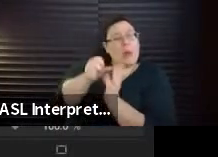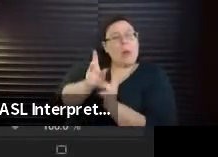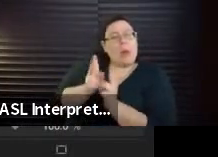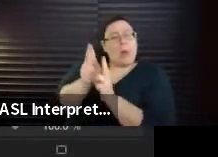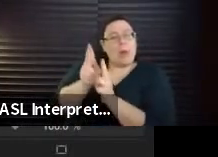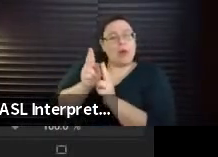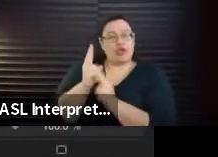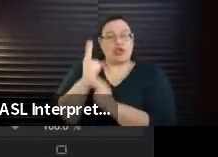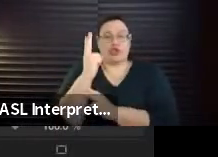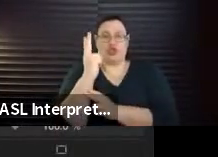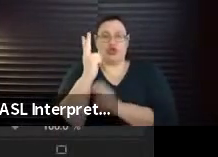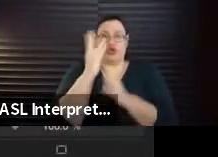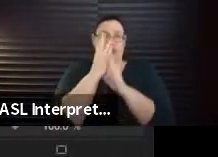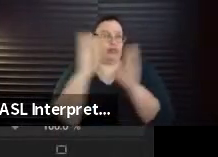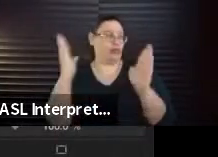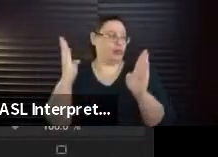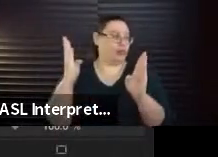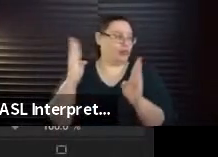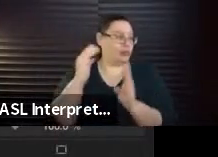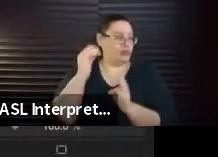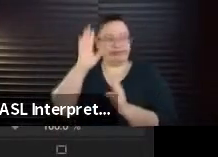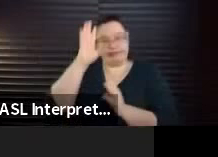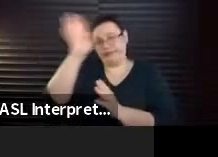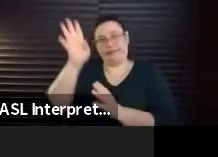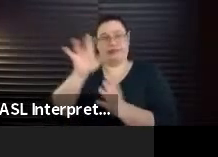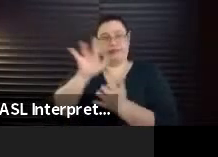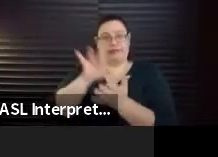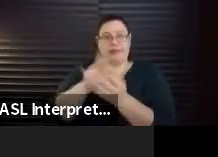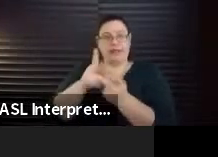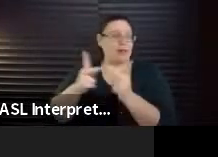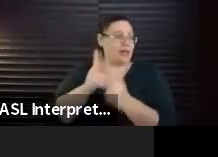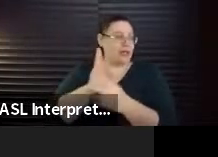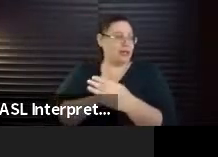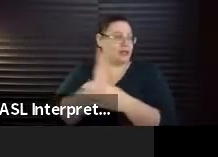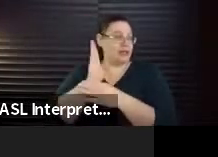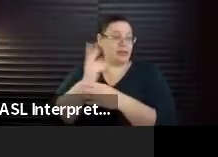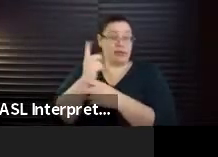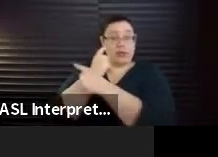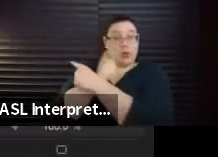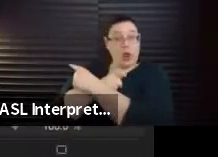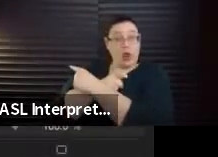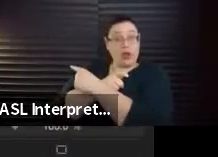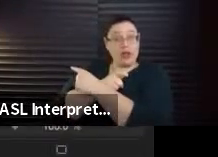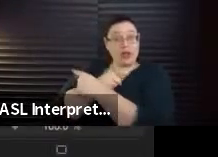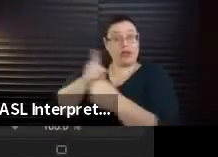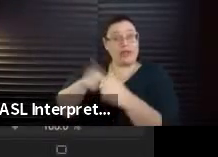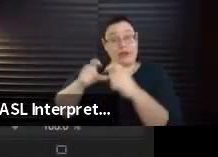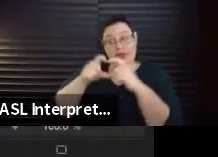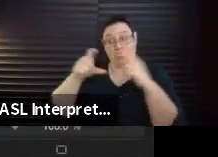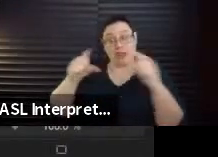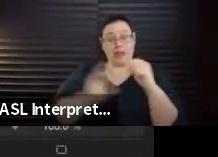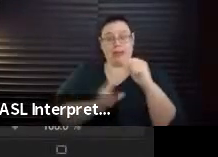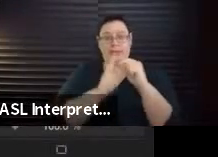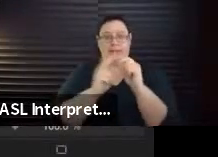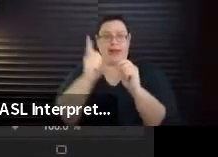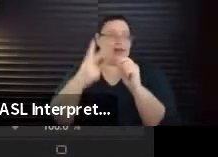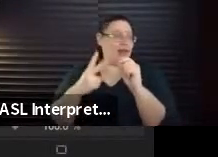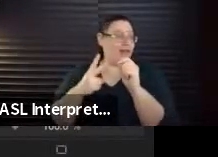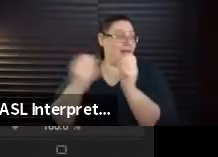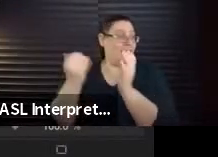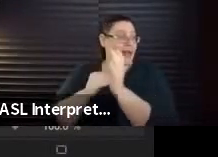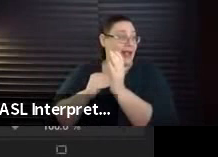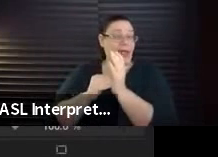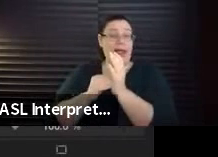2 parts. So if I click anywhere, I'm just going to click right here. You can see it cut that first clip into 2 parts. If I click again, makes it